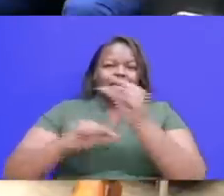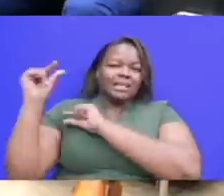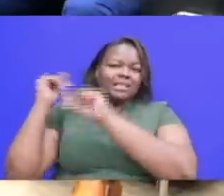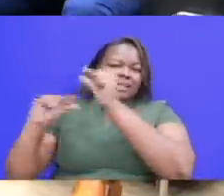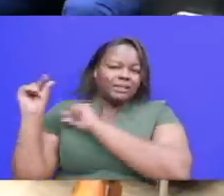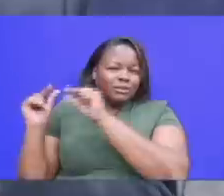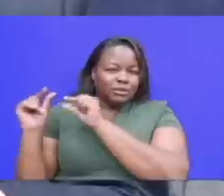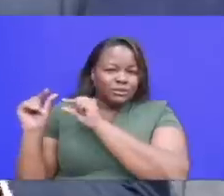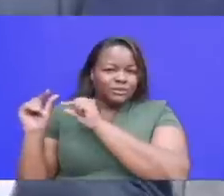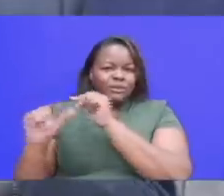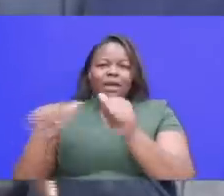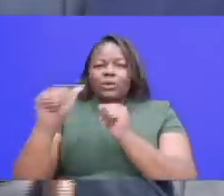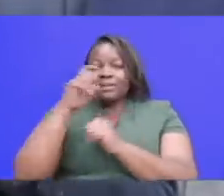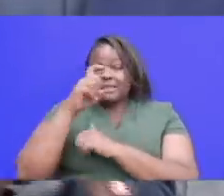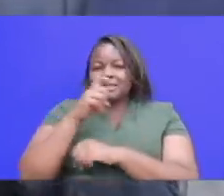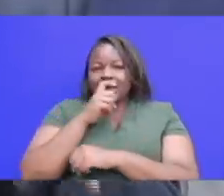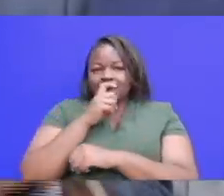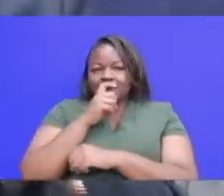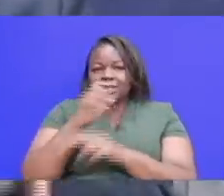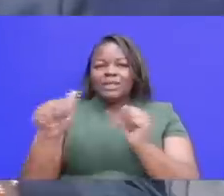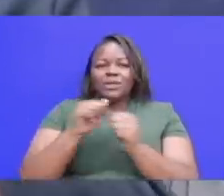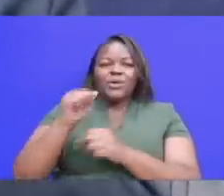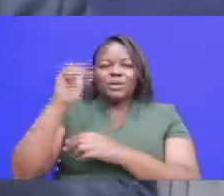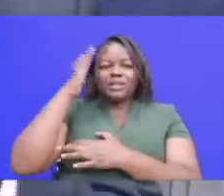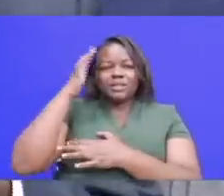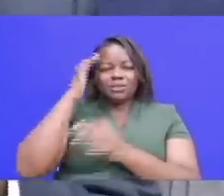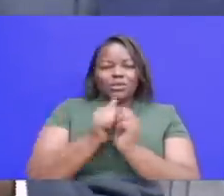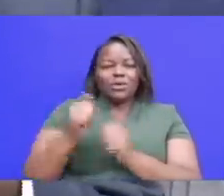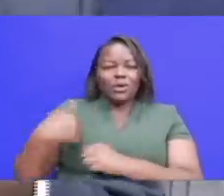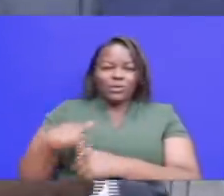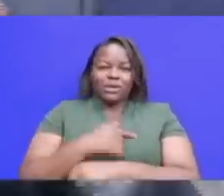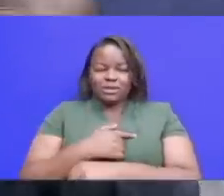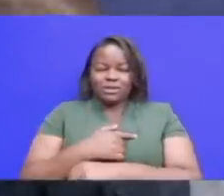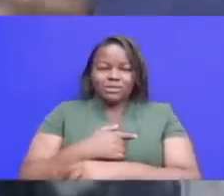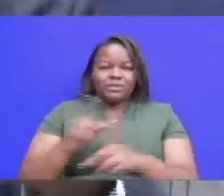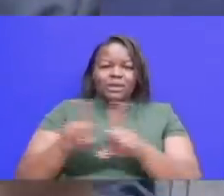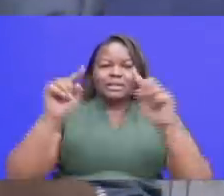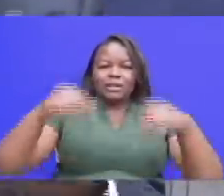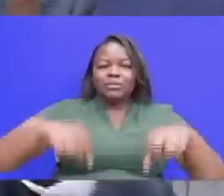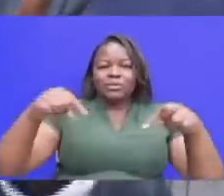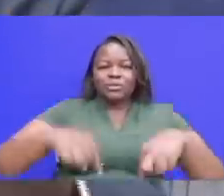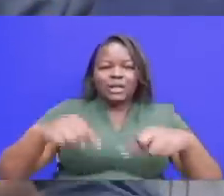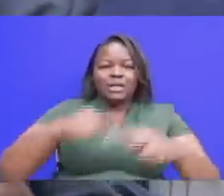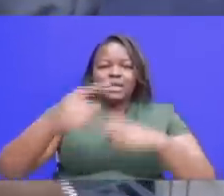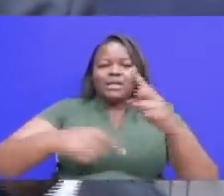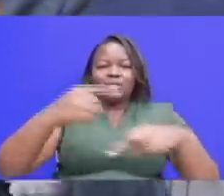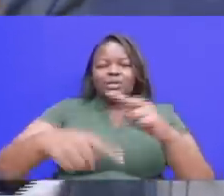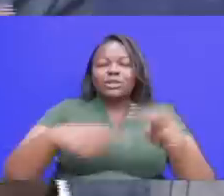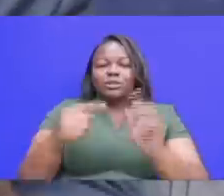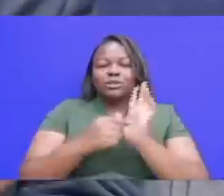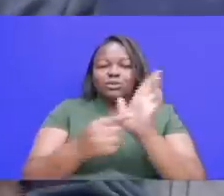is jealousy, something mm-hmm. which is common with us even today. Mm. It is continuing, perpetuating